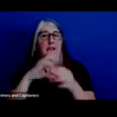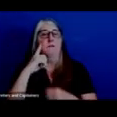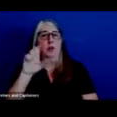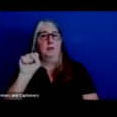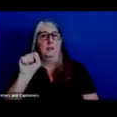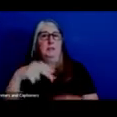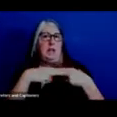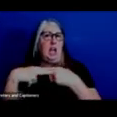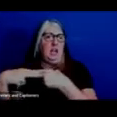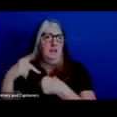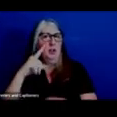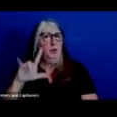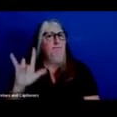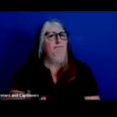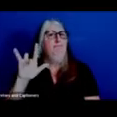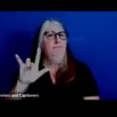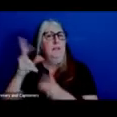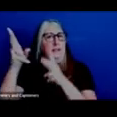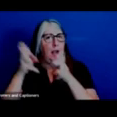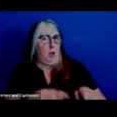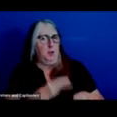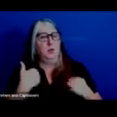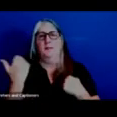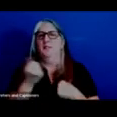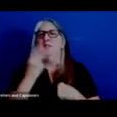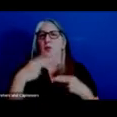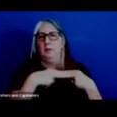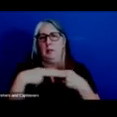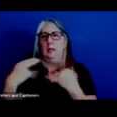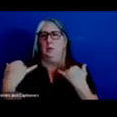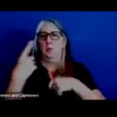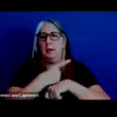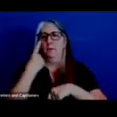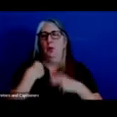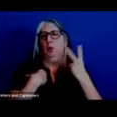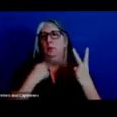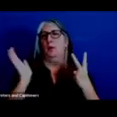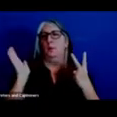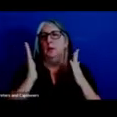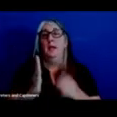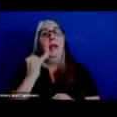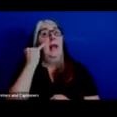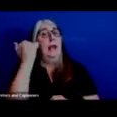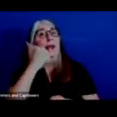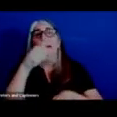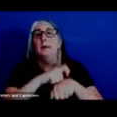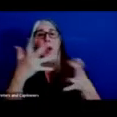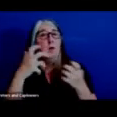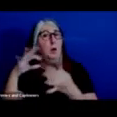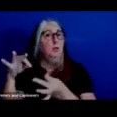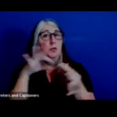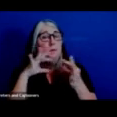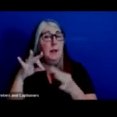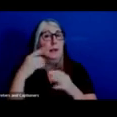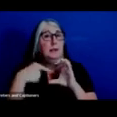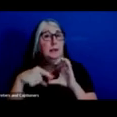today to accompany two of our presenters' presentations. And you're also welcome at any time to give us feedback at our email